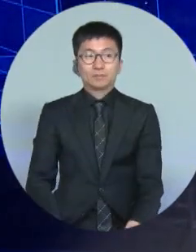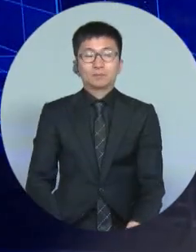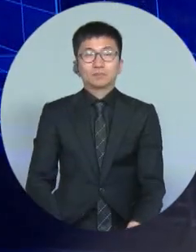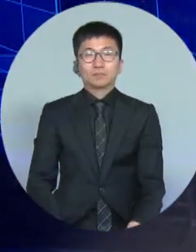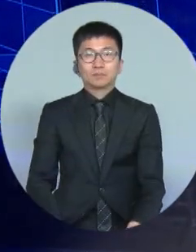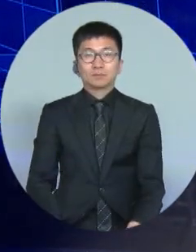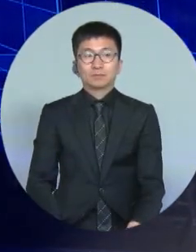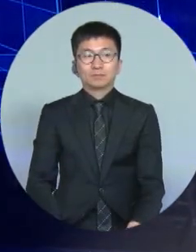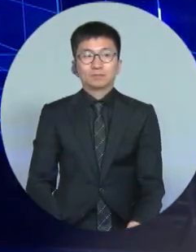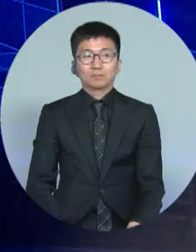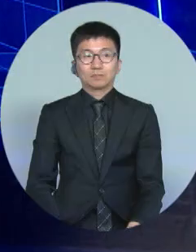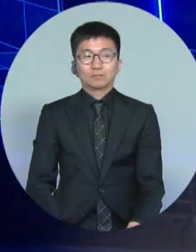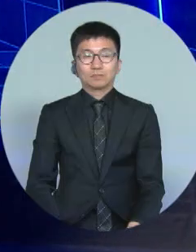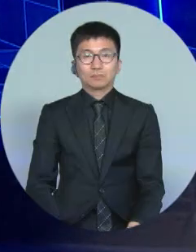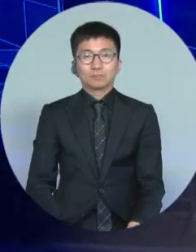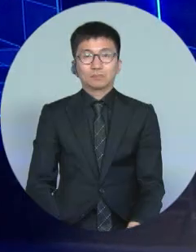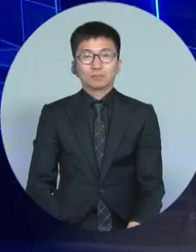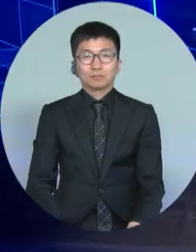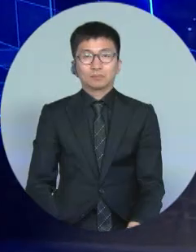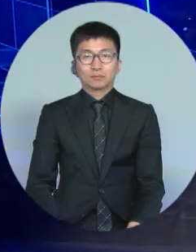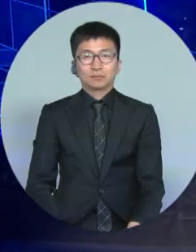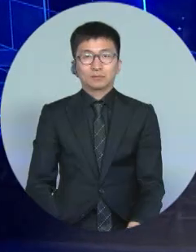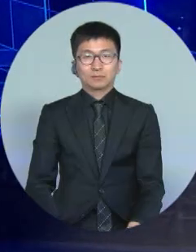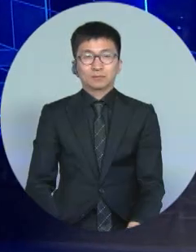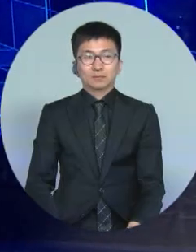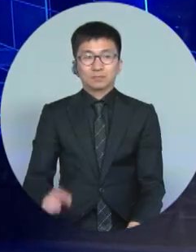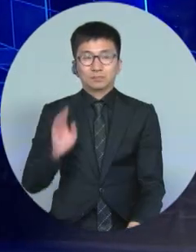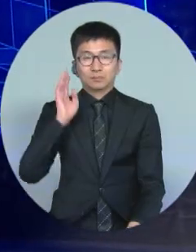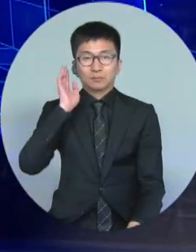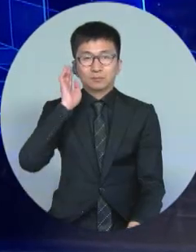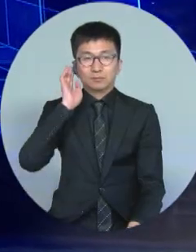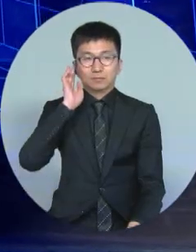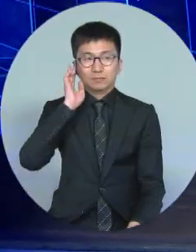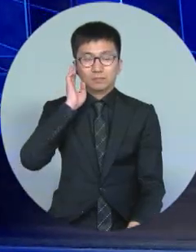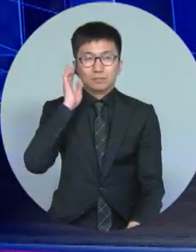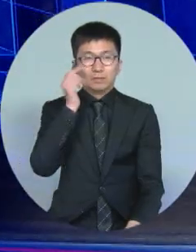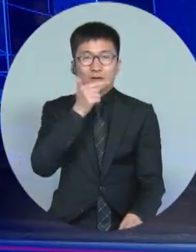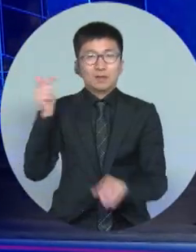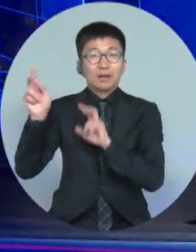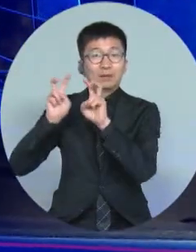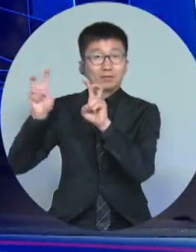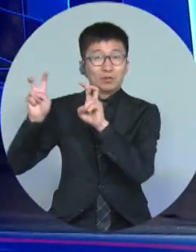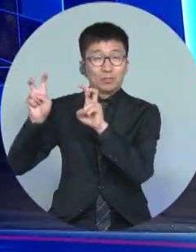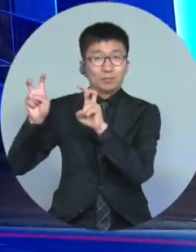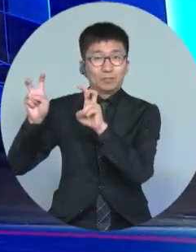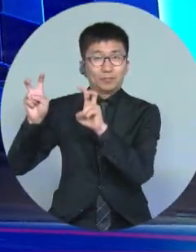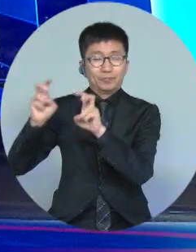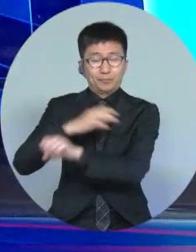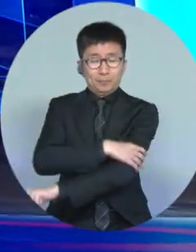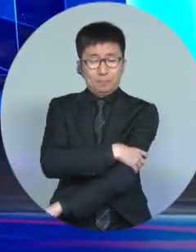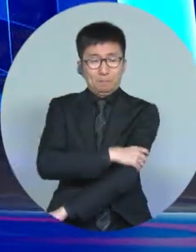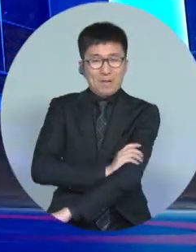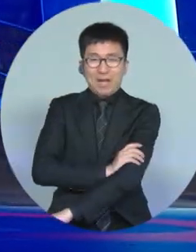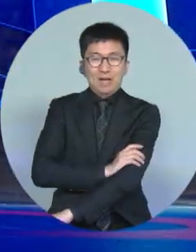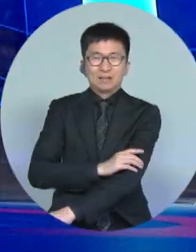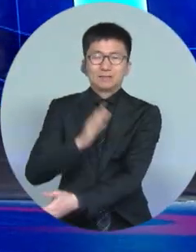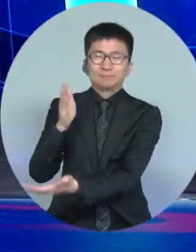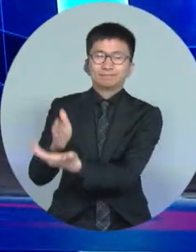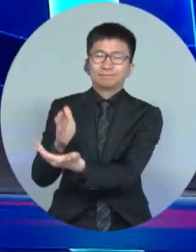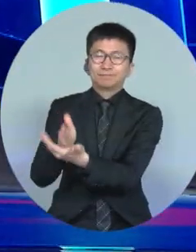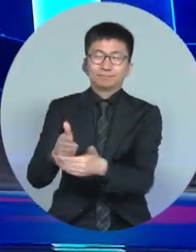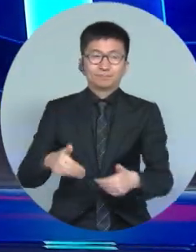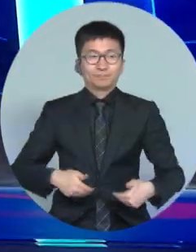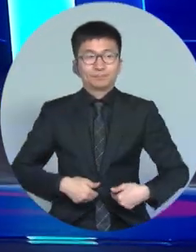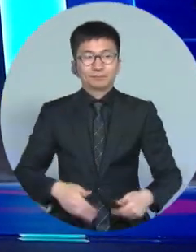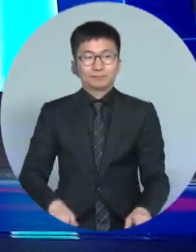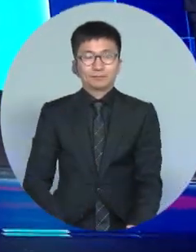the big tech corporations. Every time we go onto our computers, we are helping supply them with money. They should